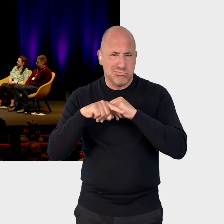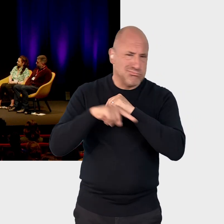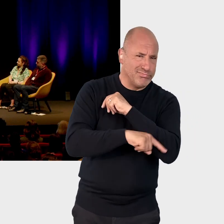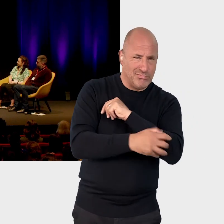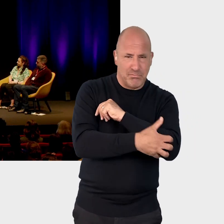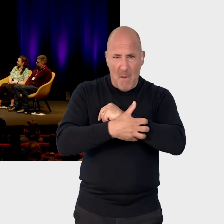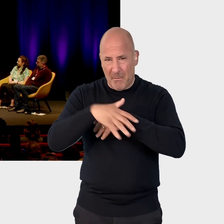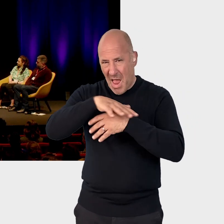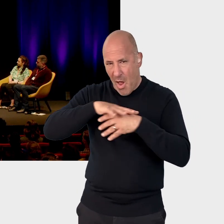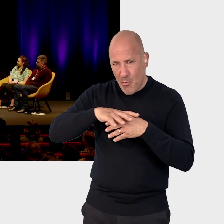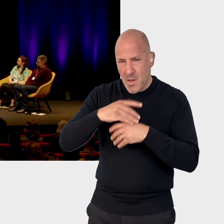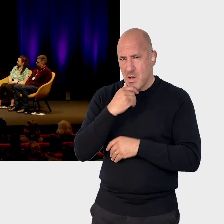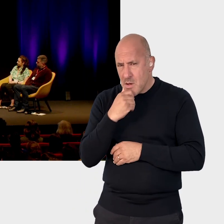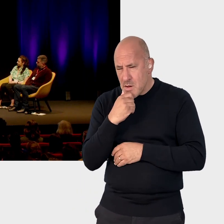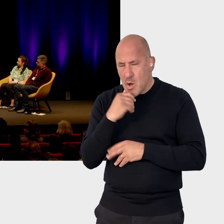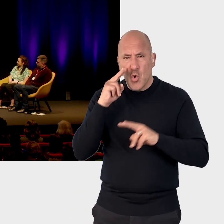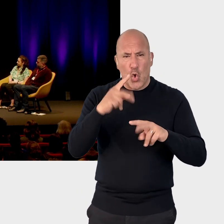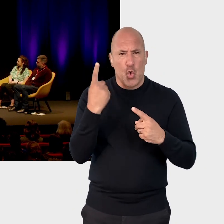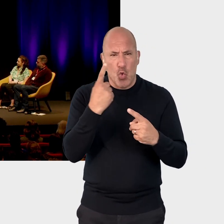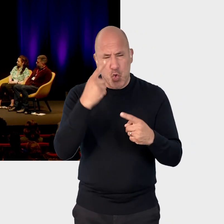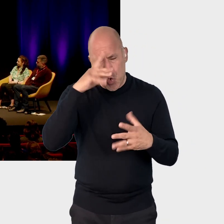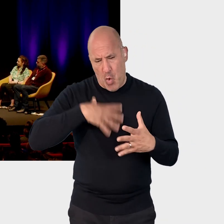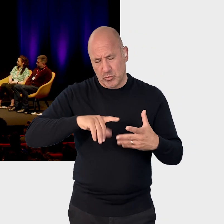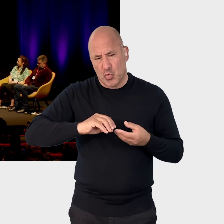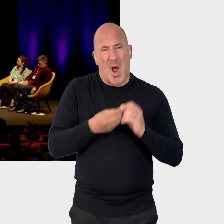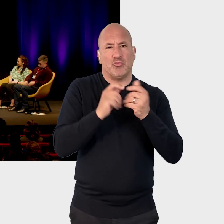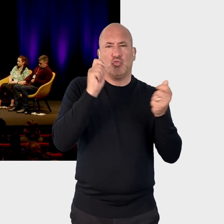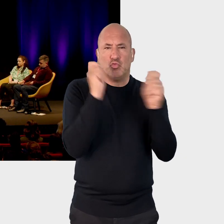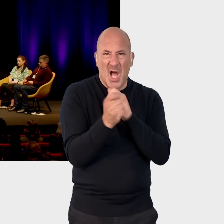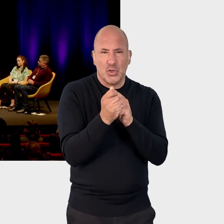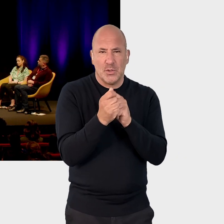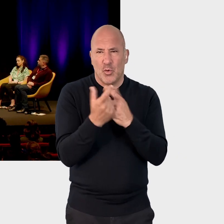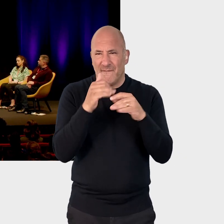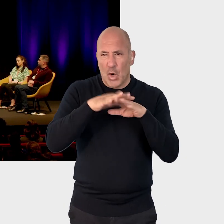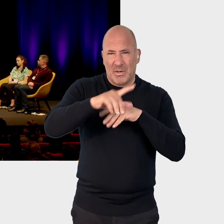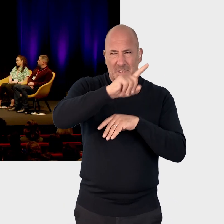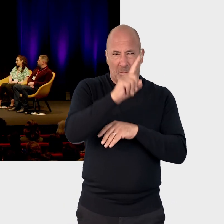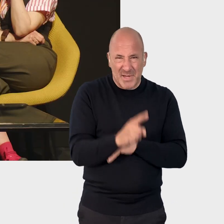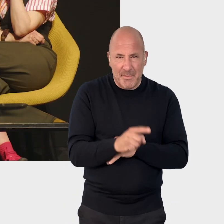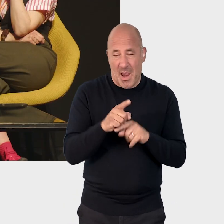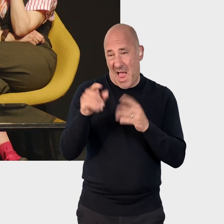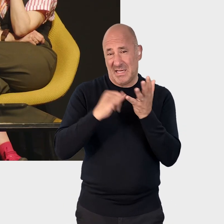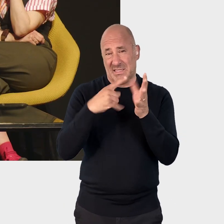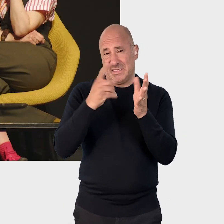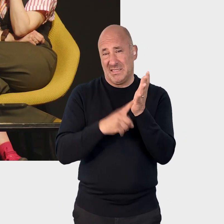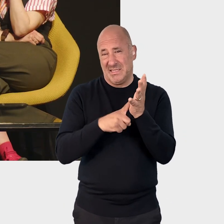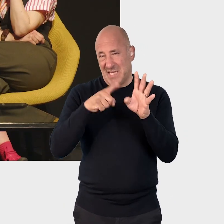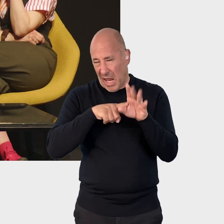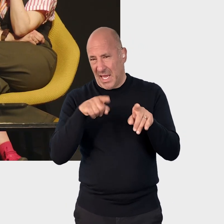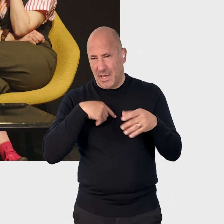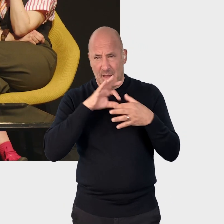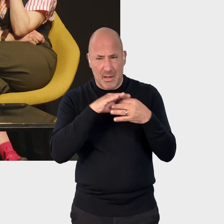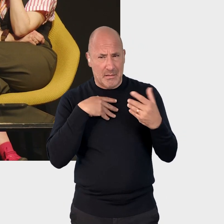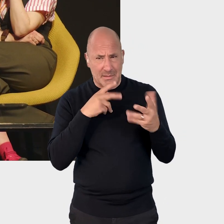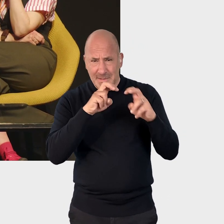research report, surveys, and lots of interviews across the UK to focus on deprived areas and to really look at kind of